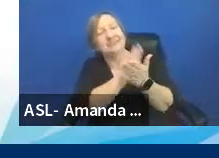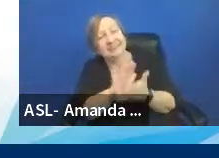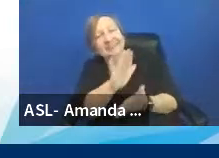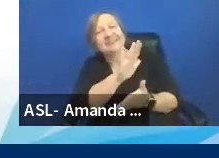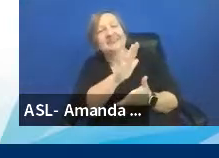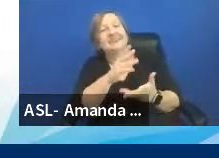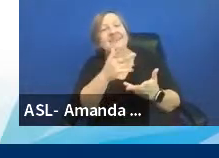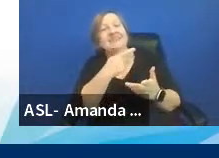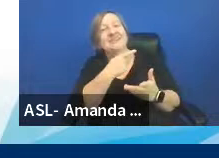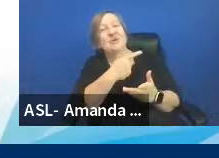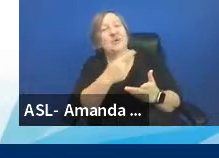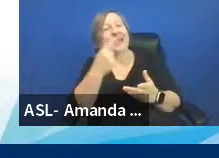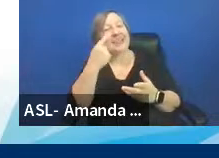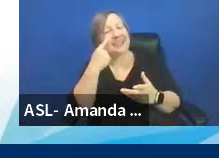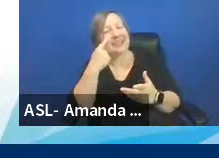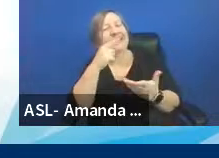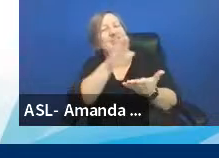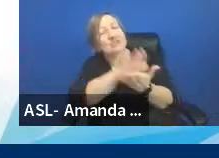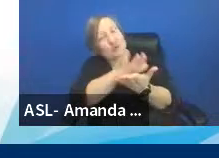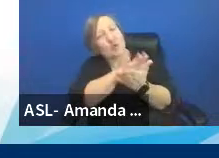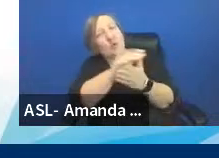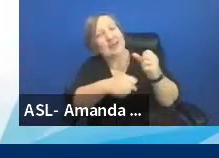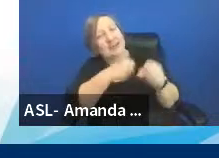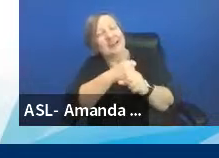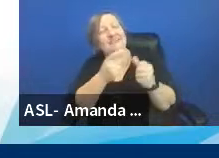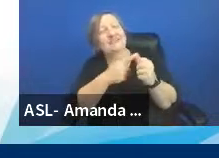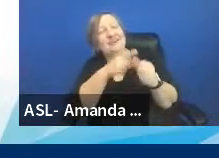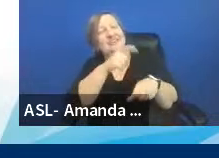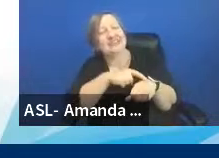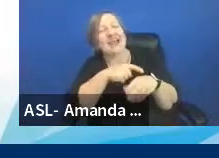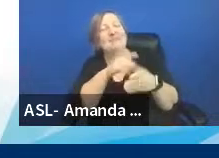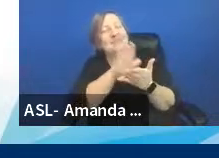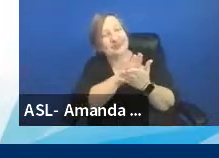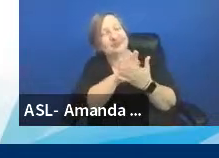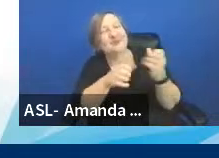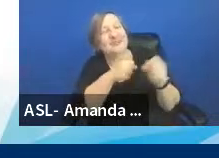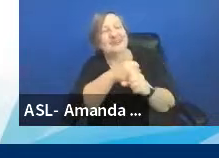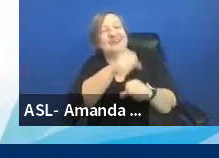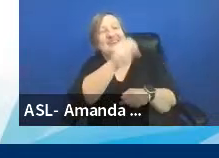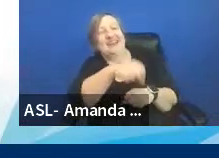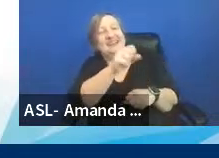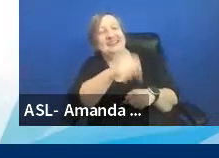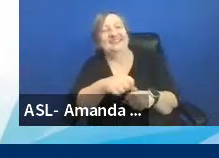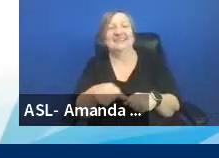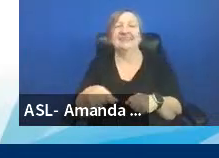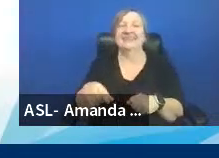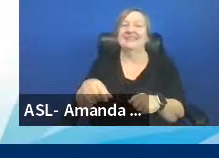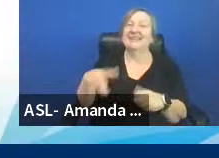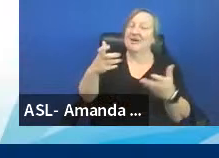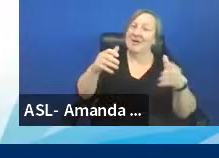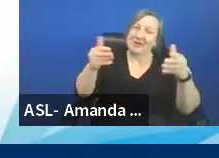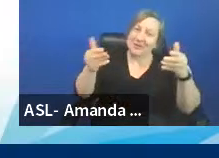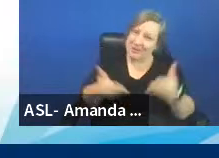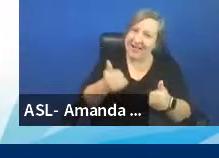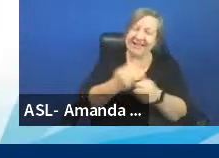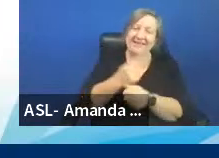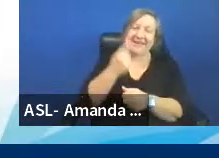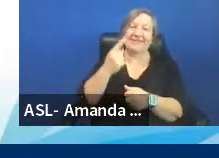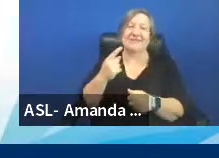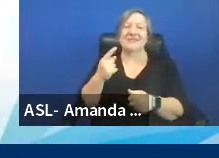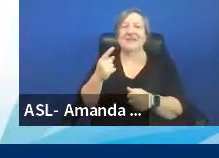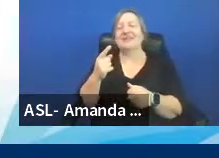Yes. we have a different version of year. You have a different year. Yes. Yes. So I'd like to welcome everybody and a